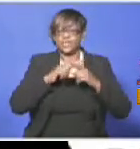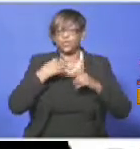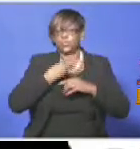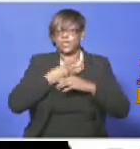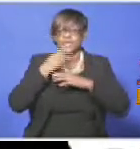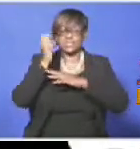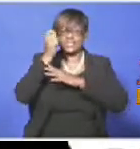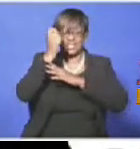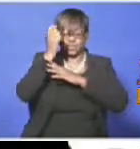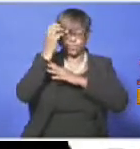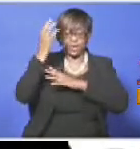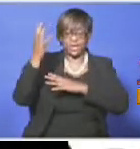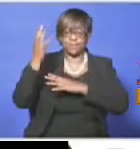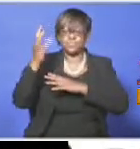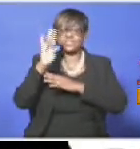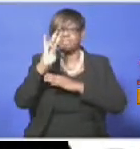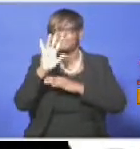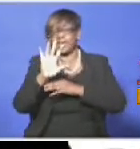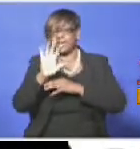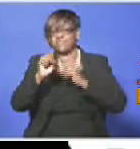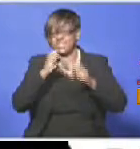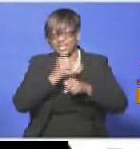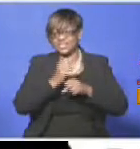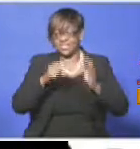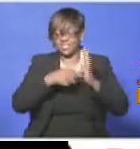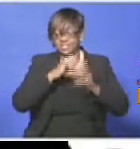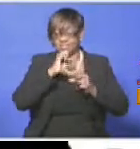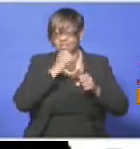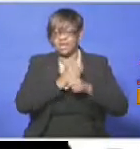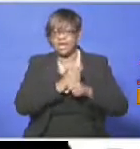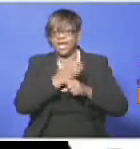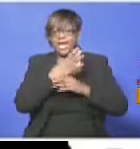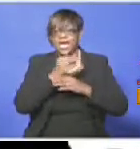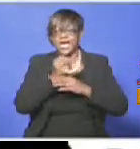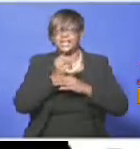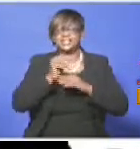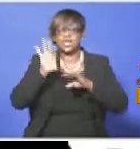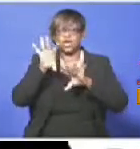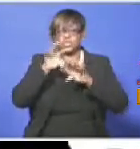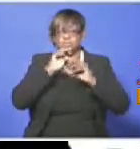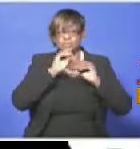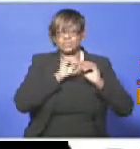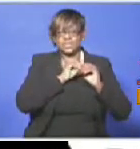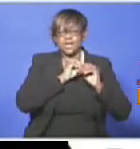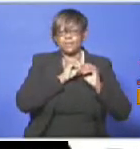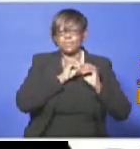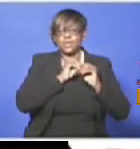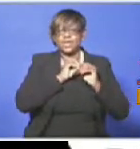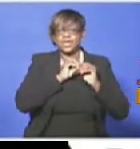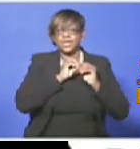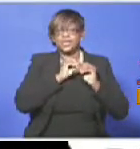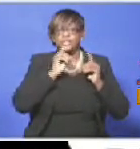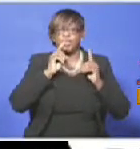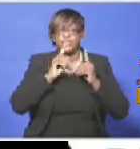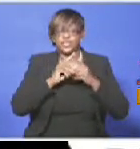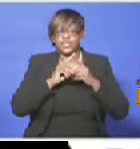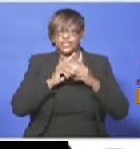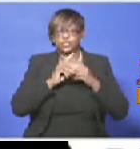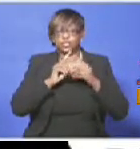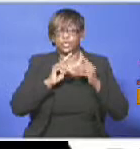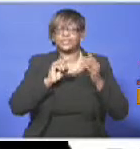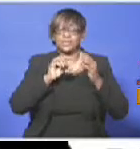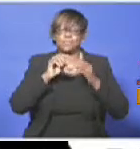its 75th anniversary this year, and member states will adopt a declaration to commemorate this milestone. Leaders